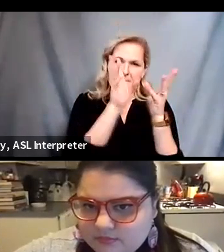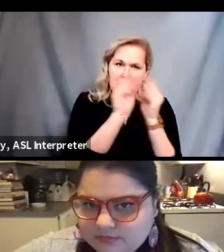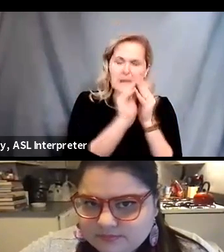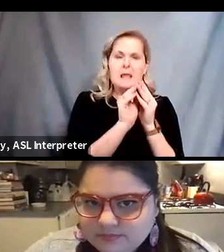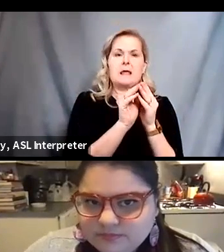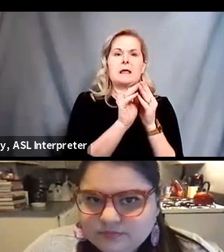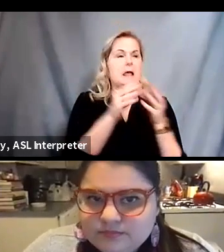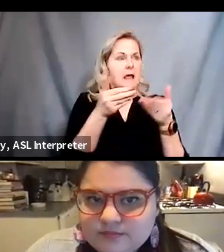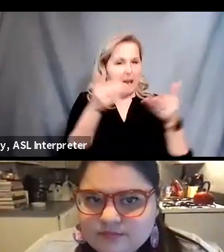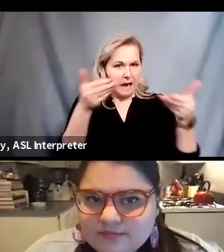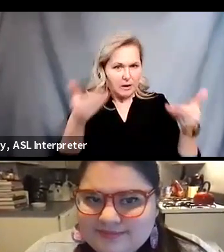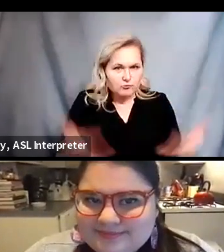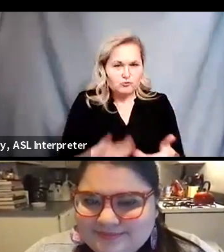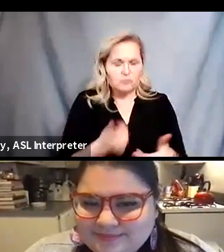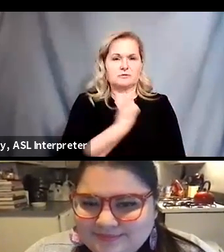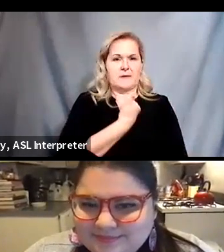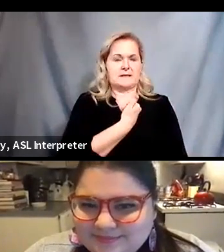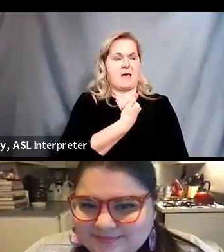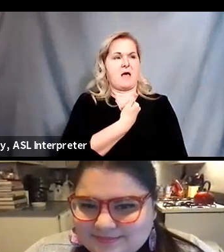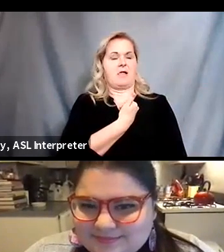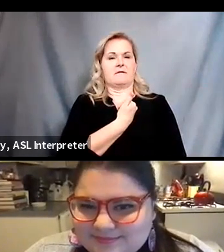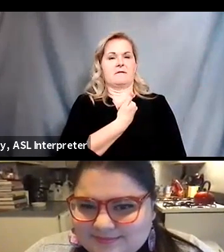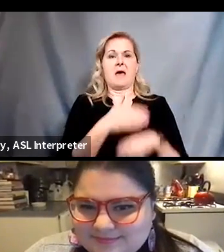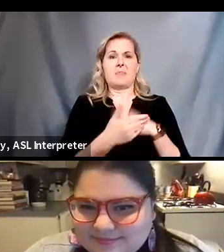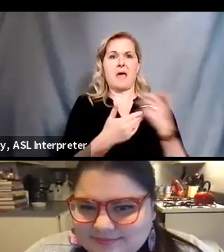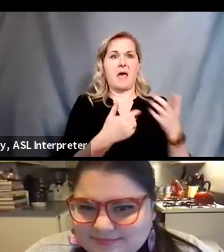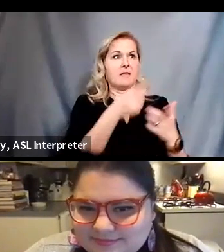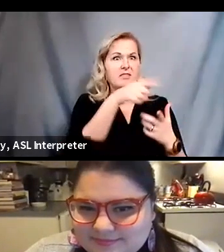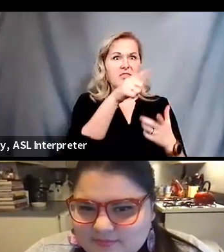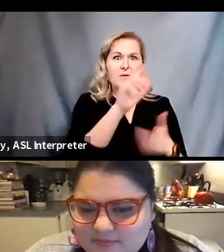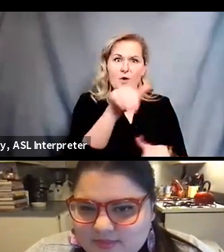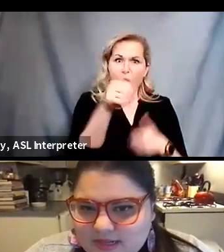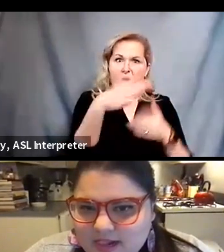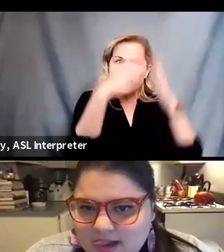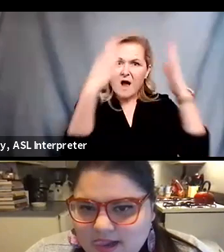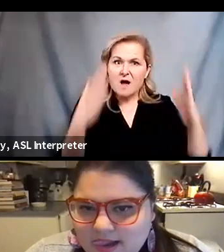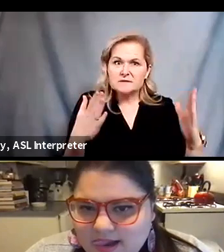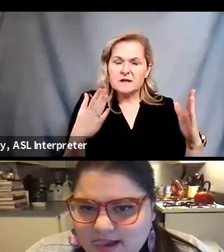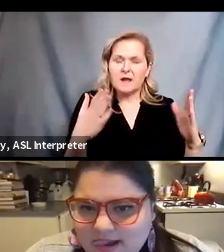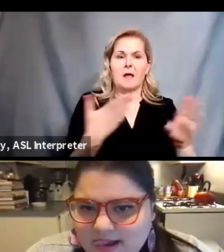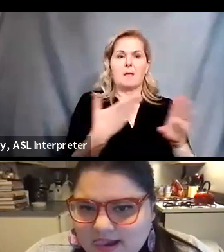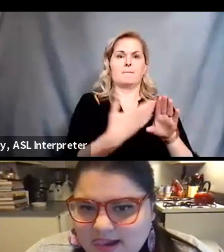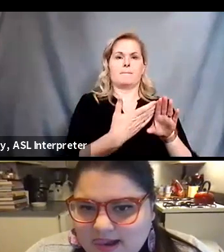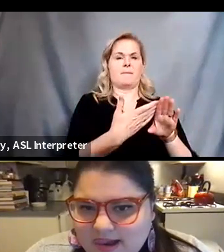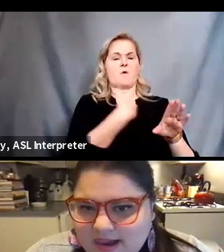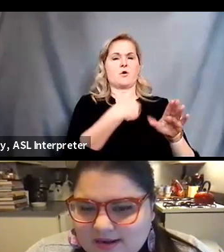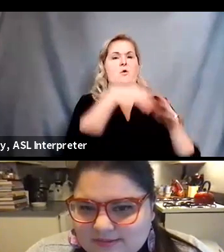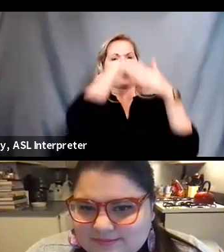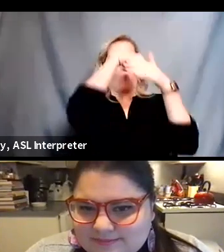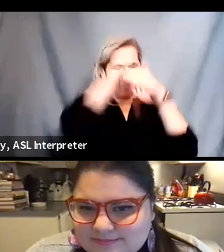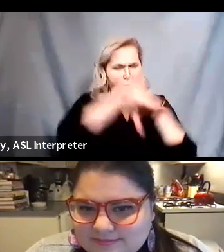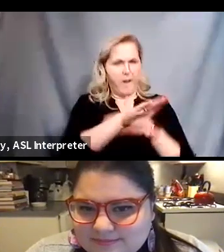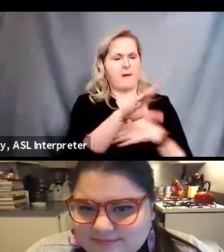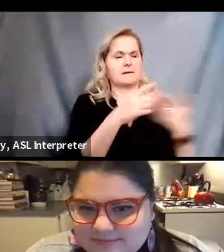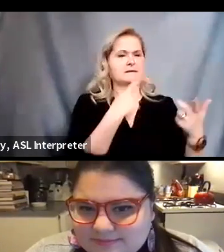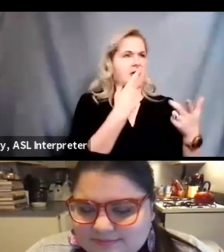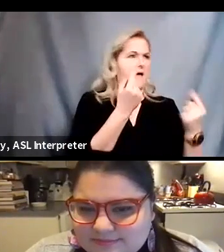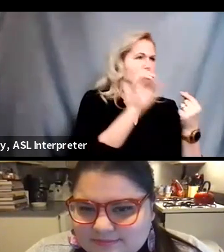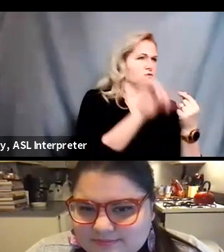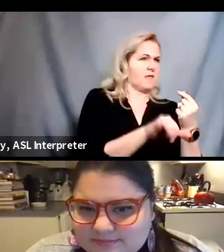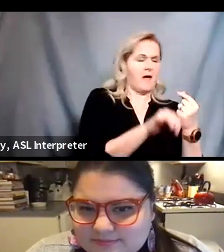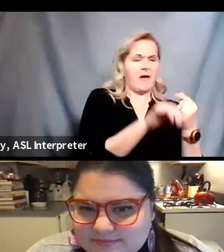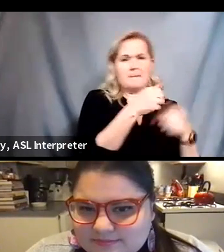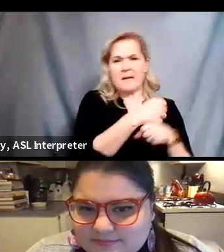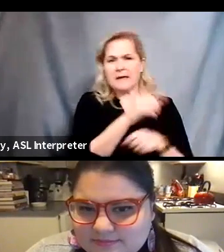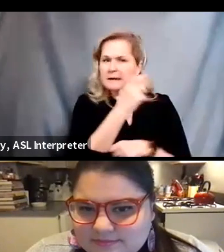before you had to state your business, you know, before you went in there and said, okay, we got to do this, or let's make a deal, or